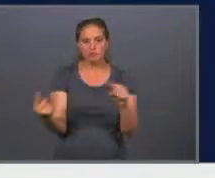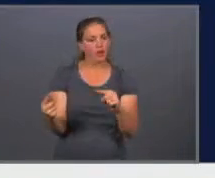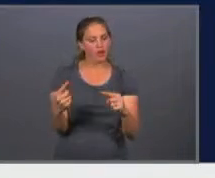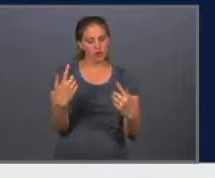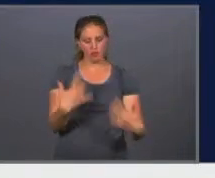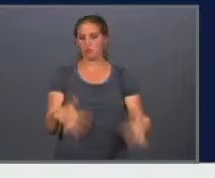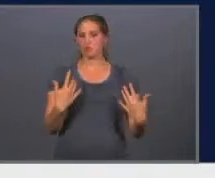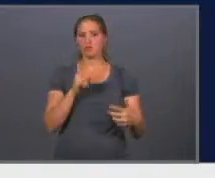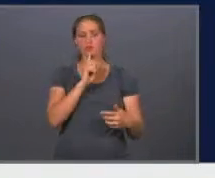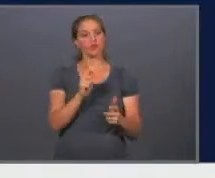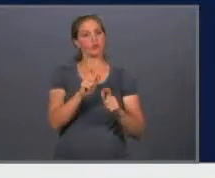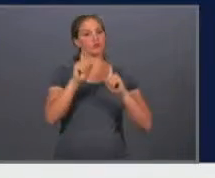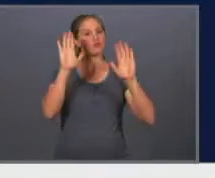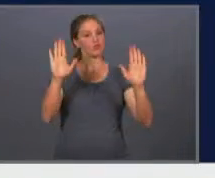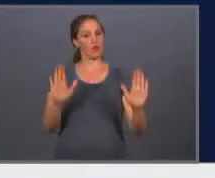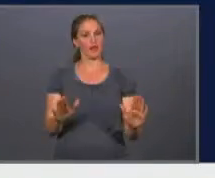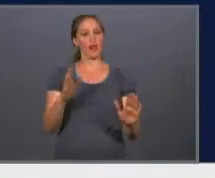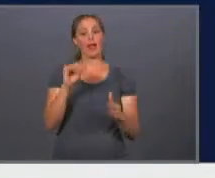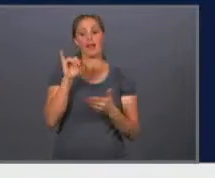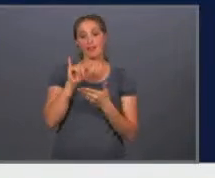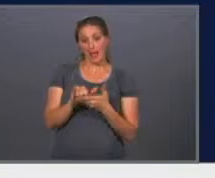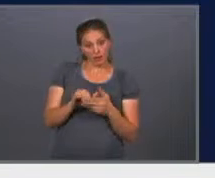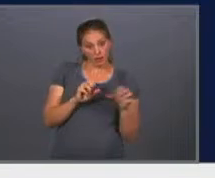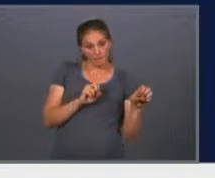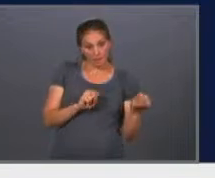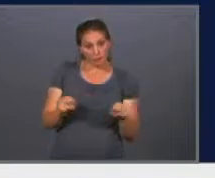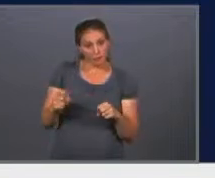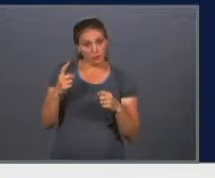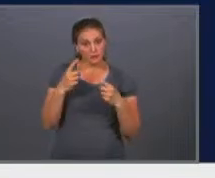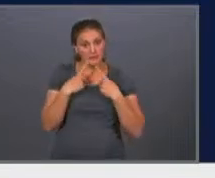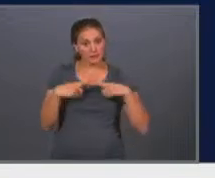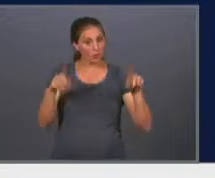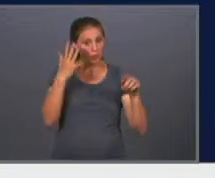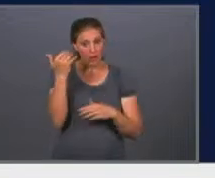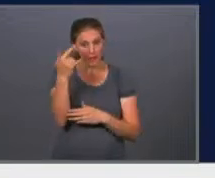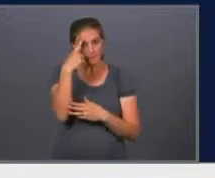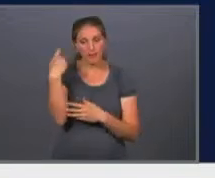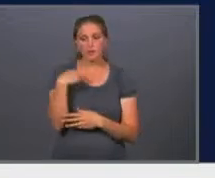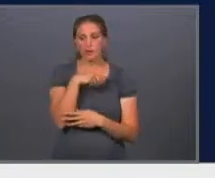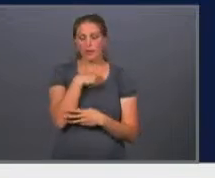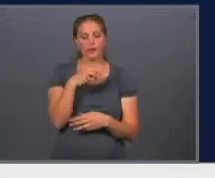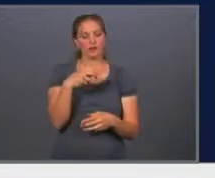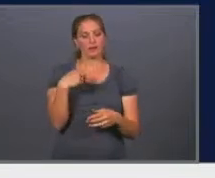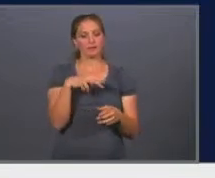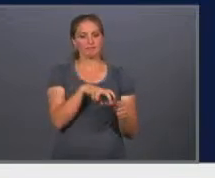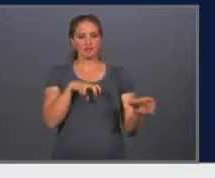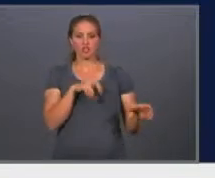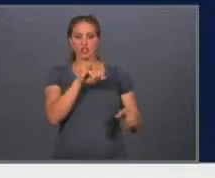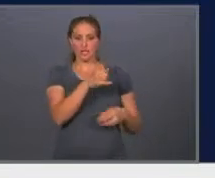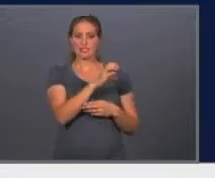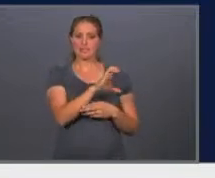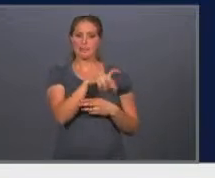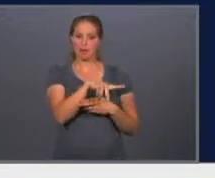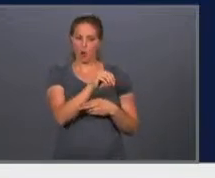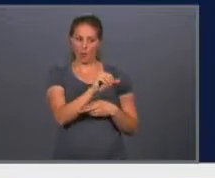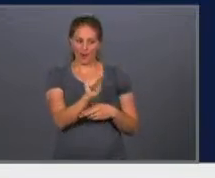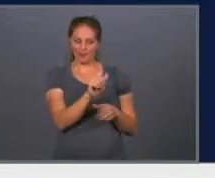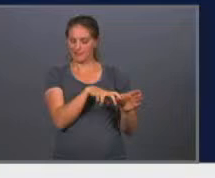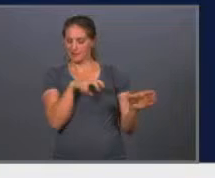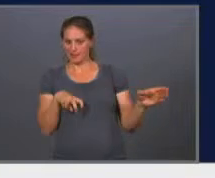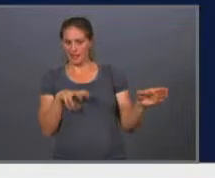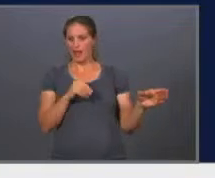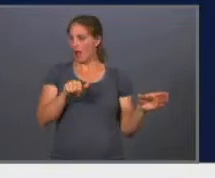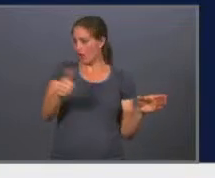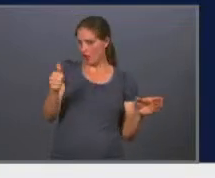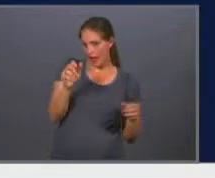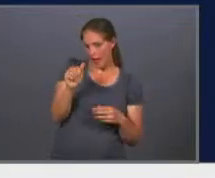policy-wise. And the reason the Abraham Accords could exist and why they're successful was because we went away from the JCPOA and we let other Arab nations know that